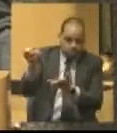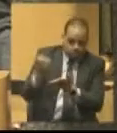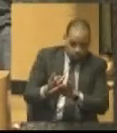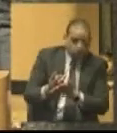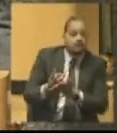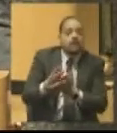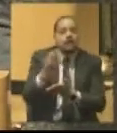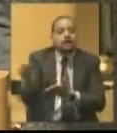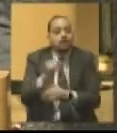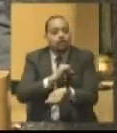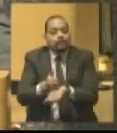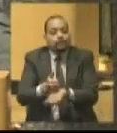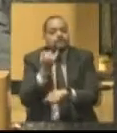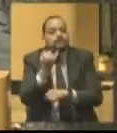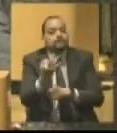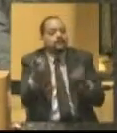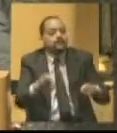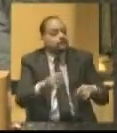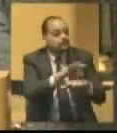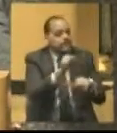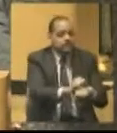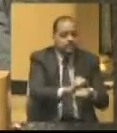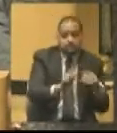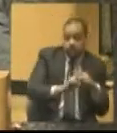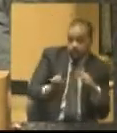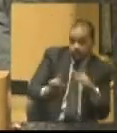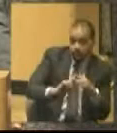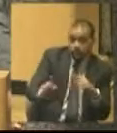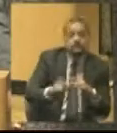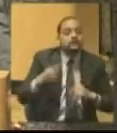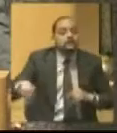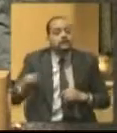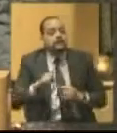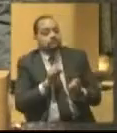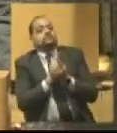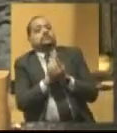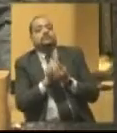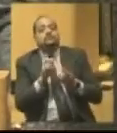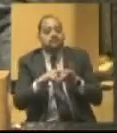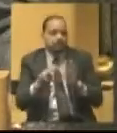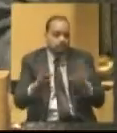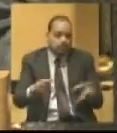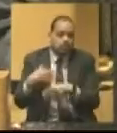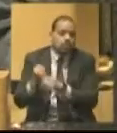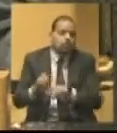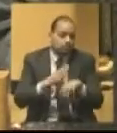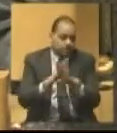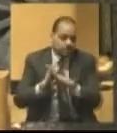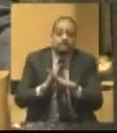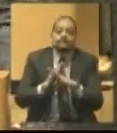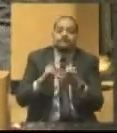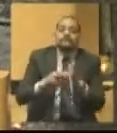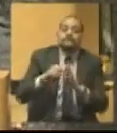to return any runaway slaves who came within his lines. There's the first move. Barely 6 weeks